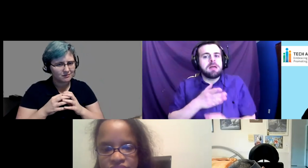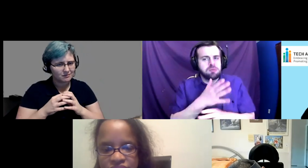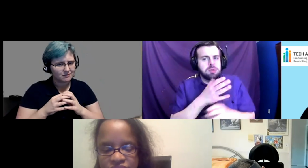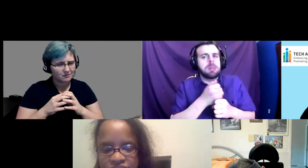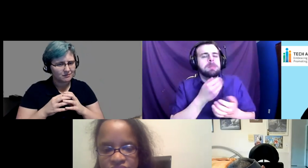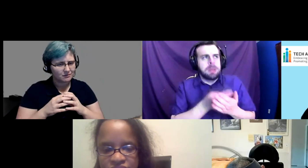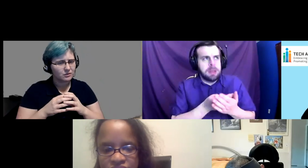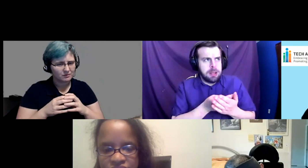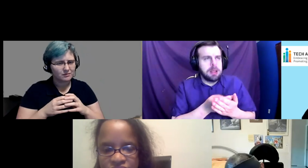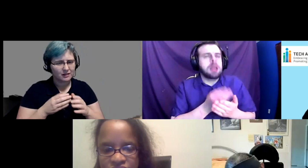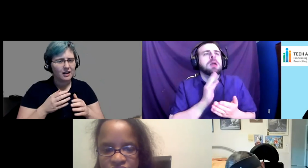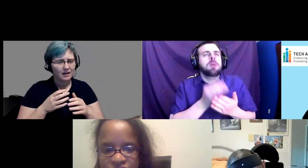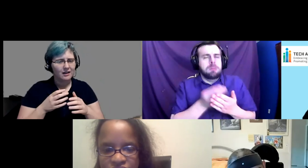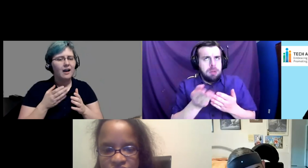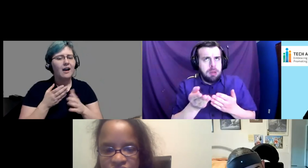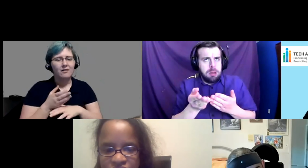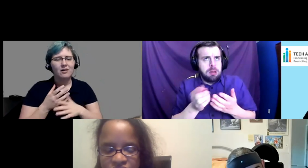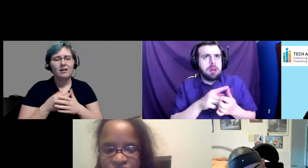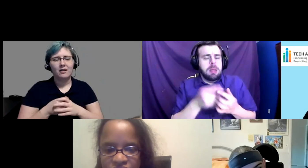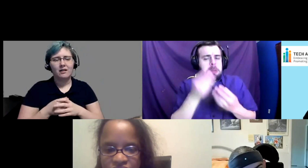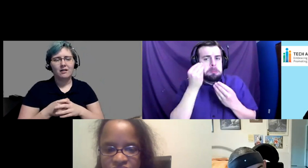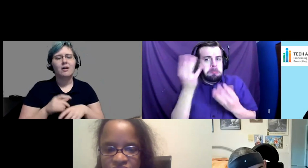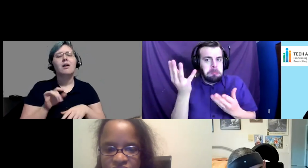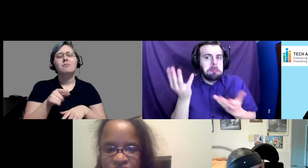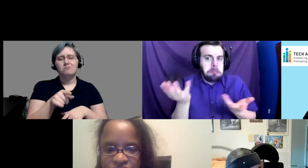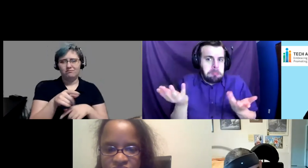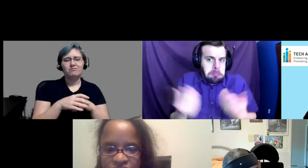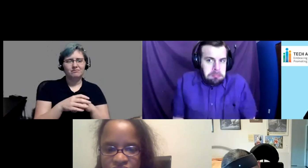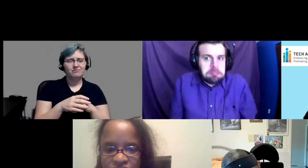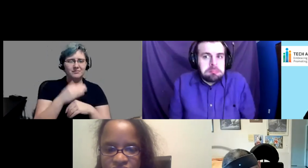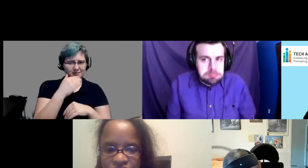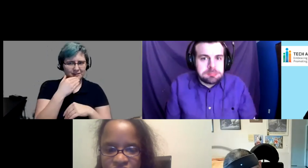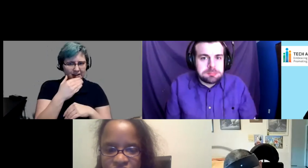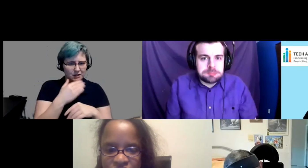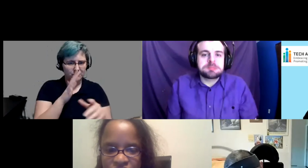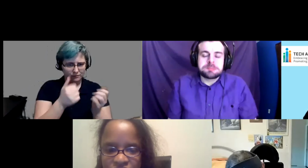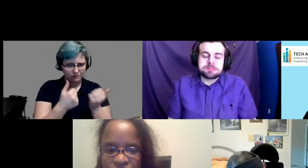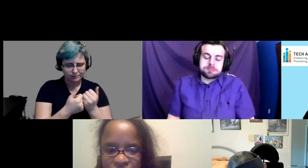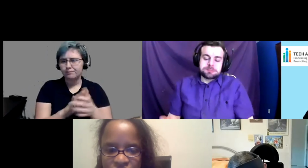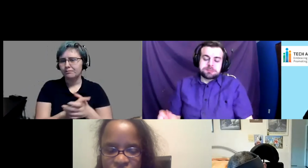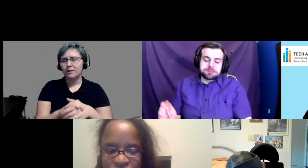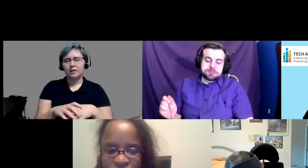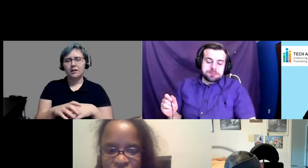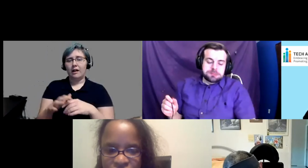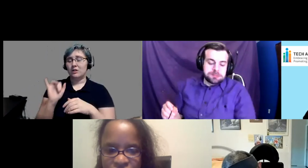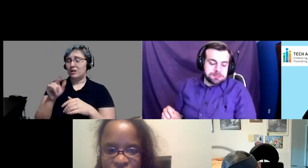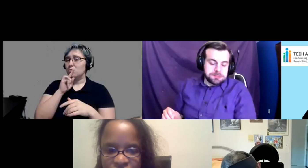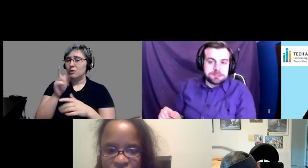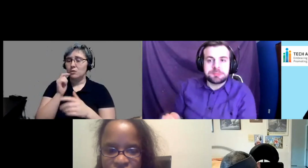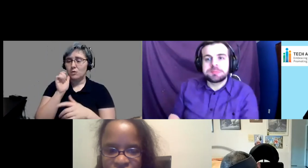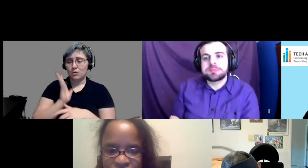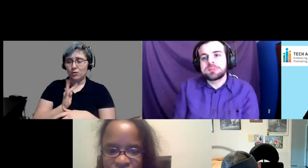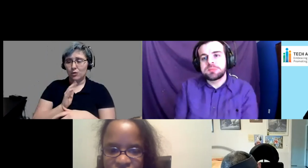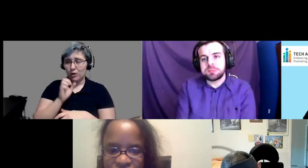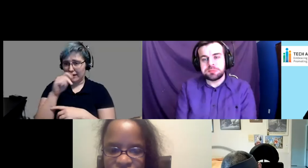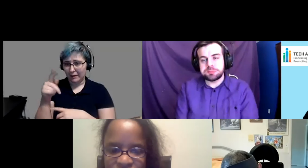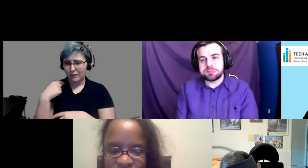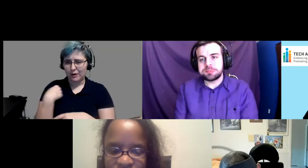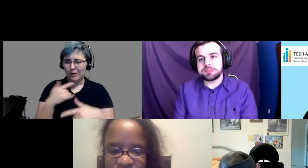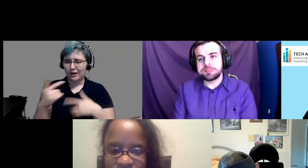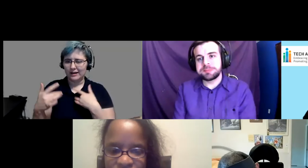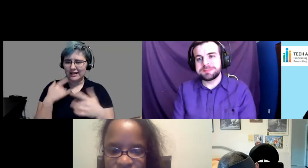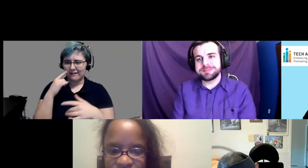Awesome. We appreciate that. Thank you very much for bringing that up. That is a super cool app, and we're excited for you. We hope you get